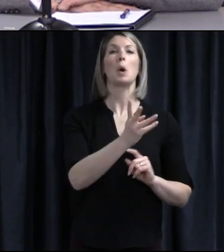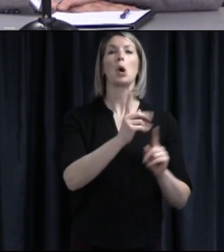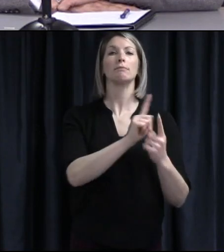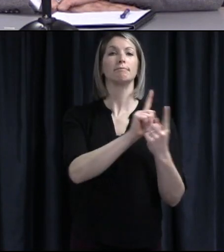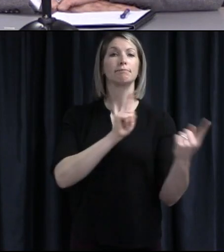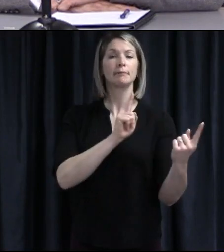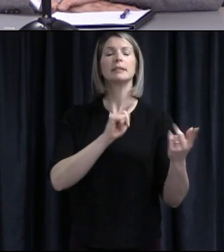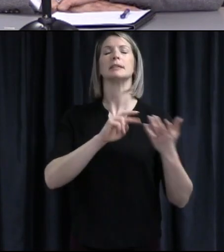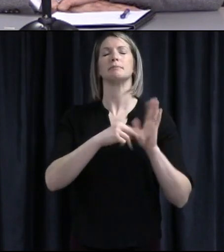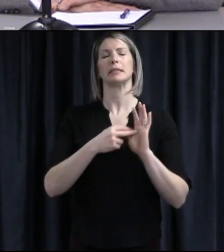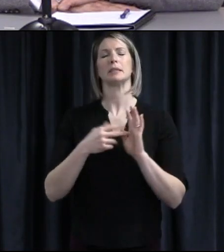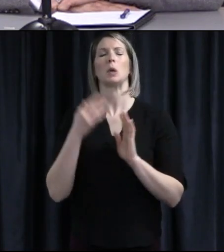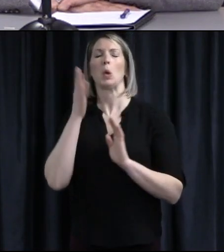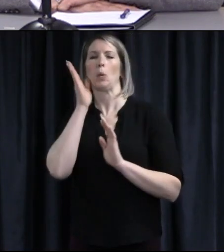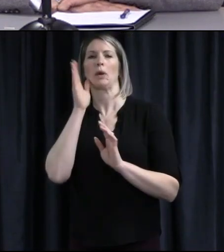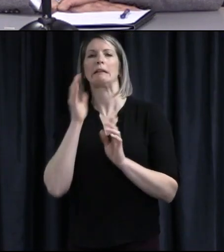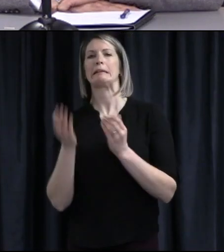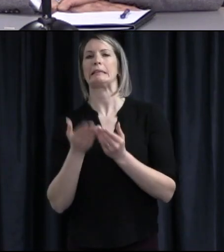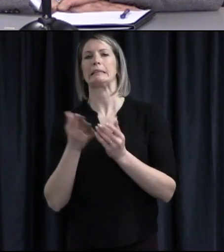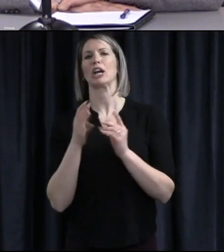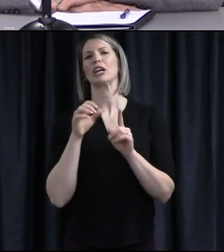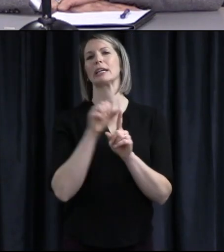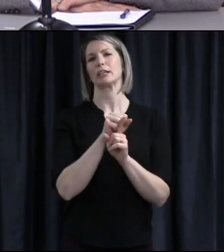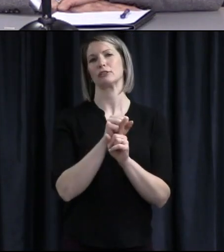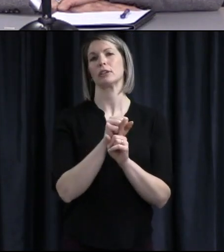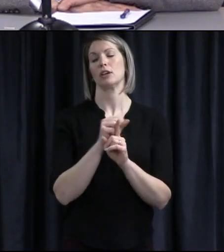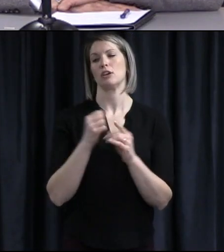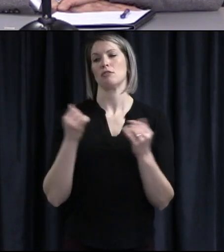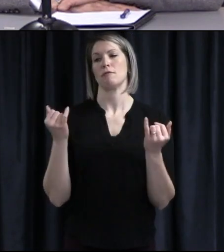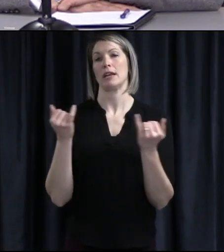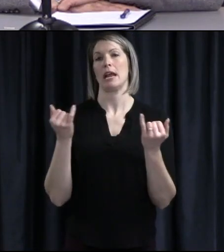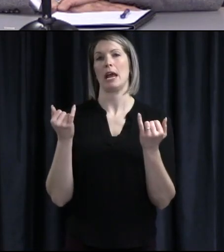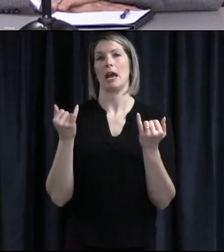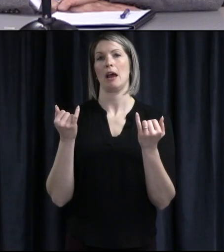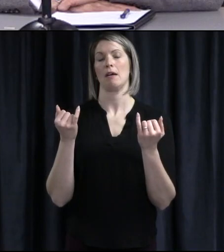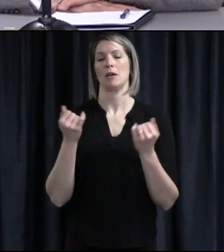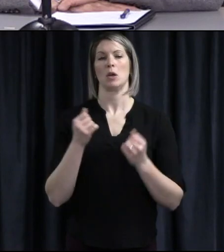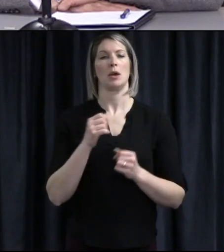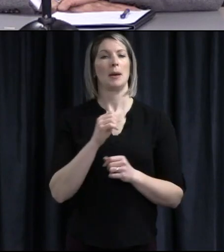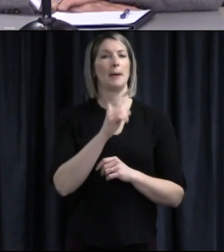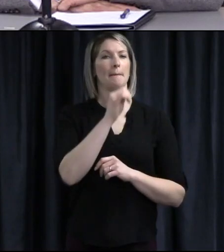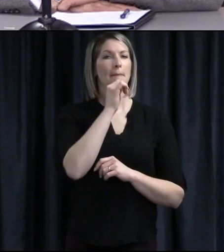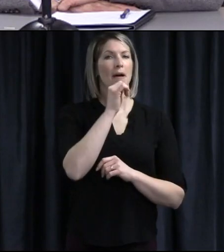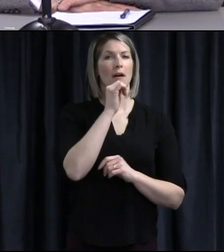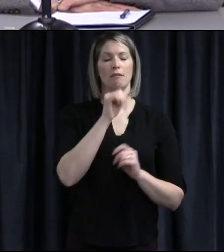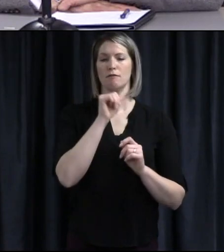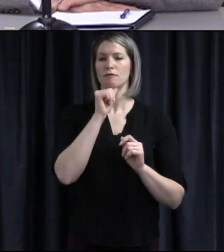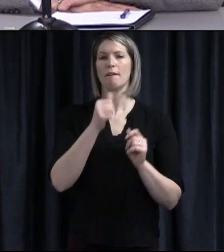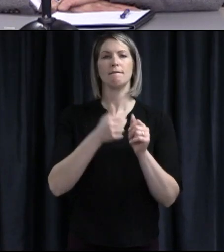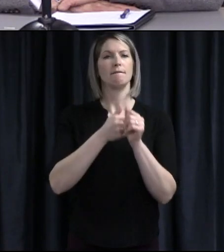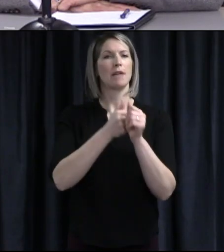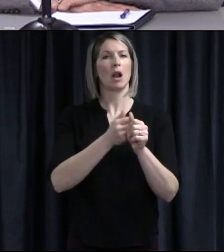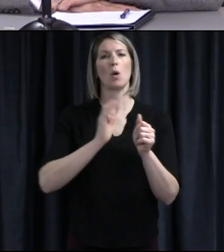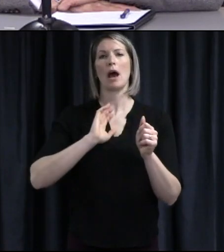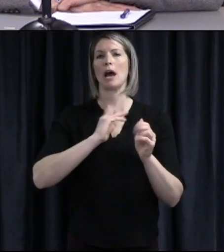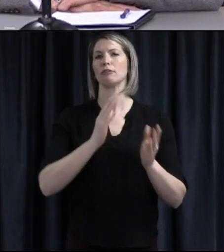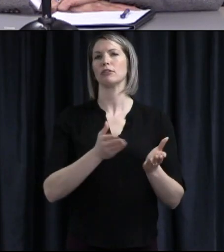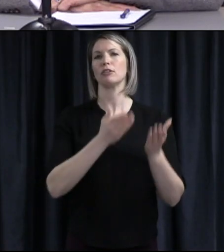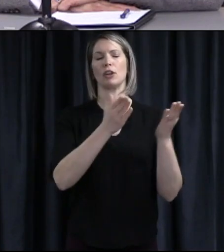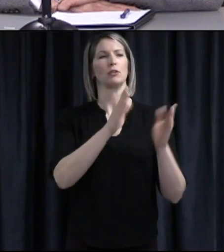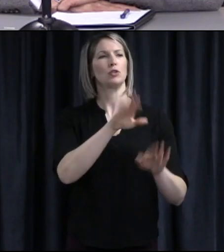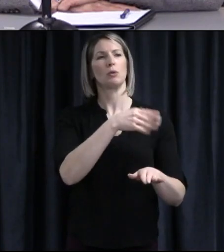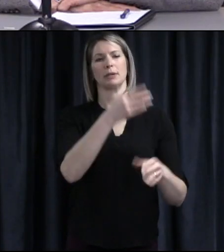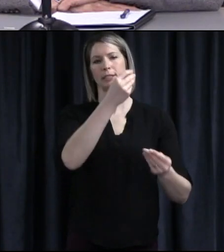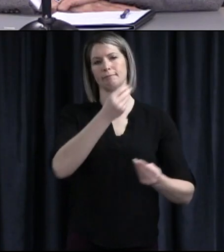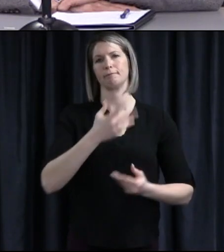So the answer at the moment to that is there have been no bars brought to our attention who have been in breach of the